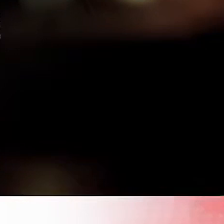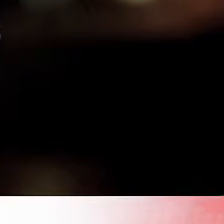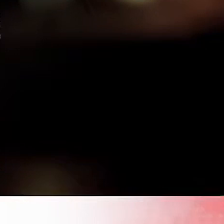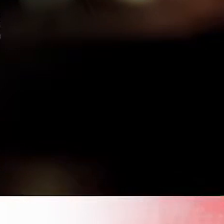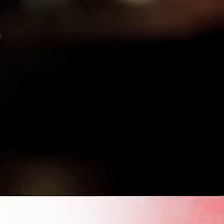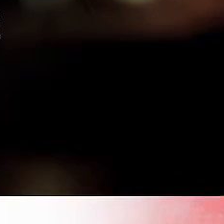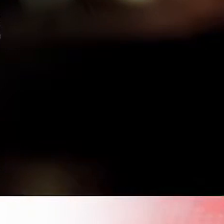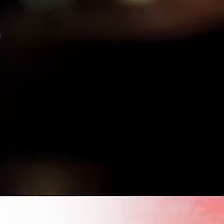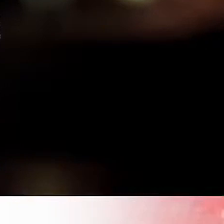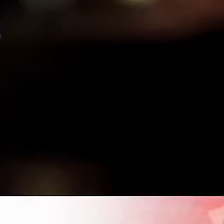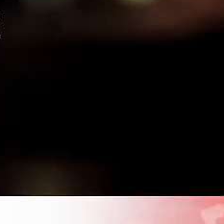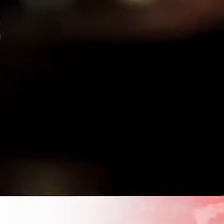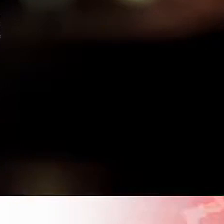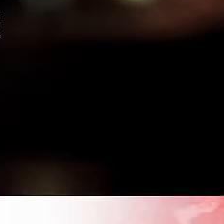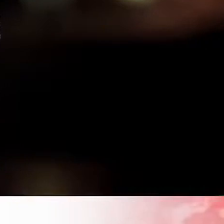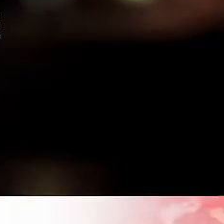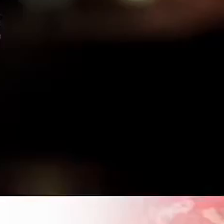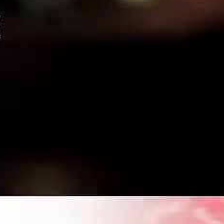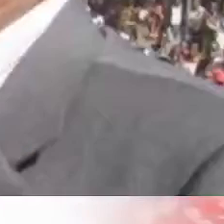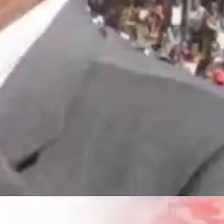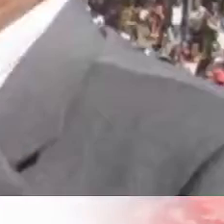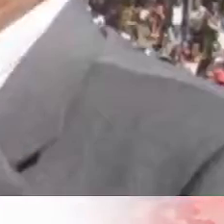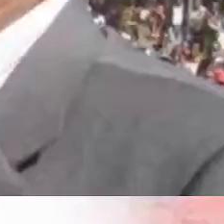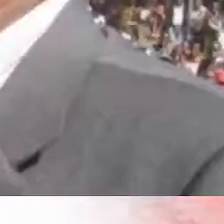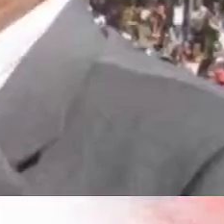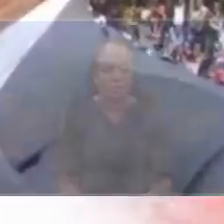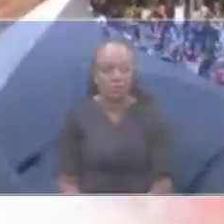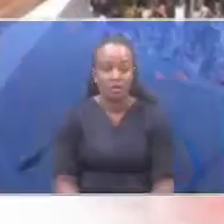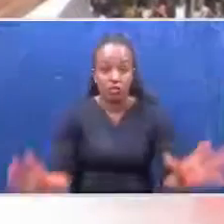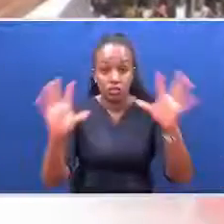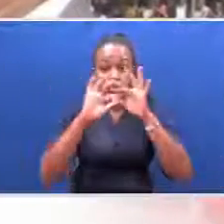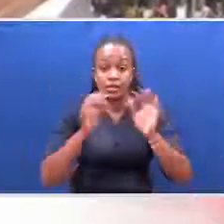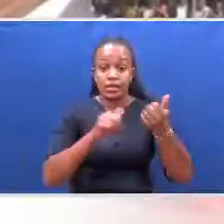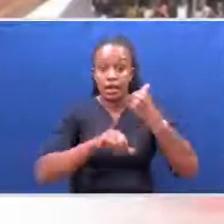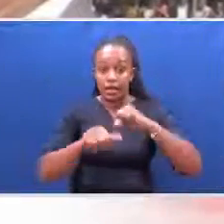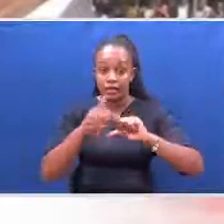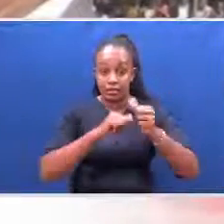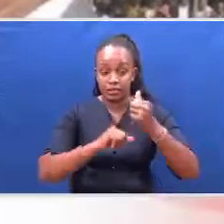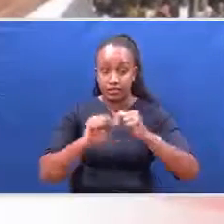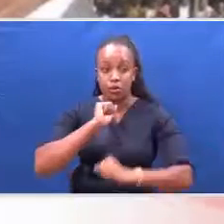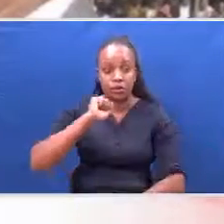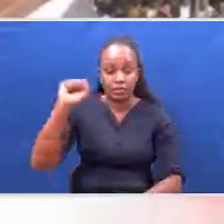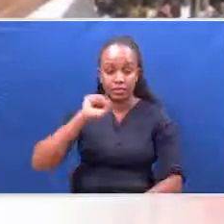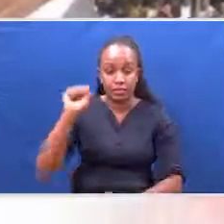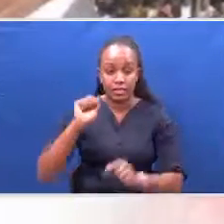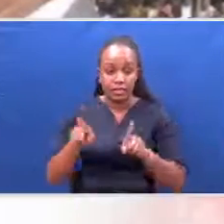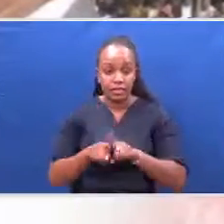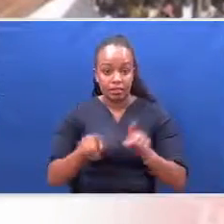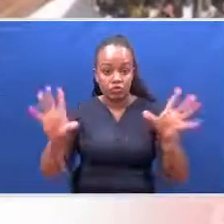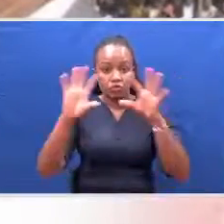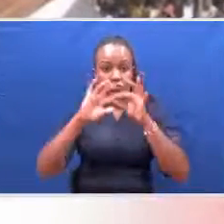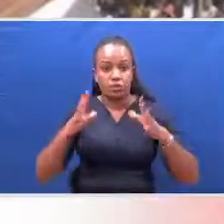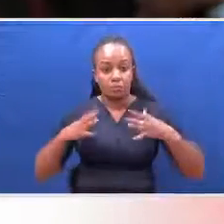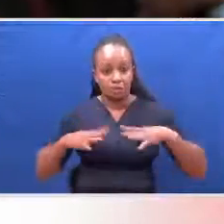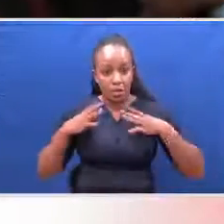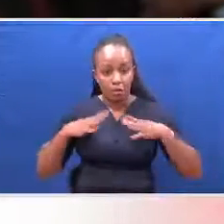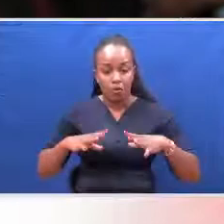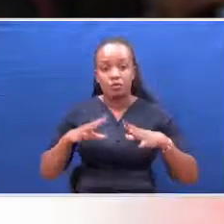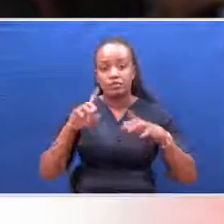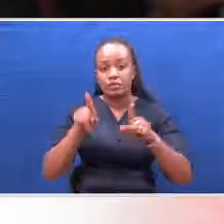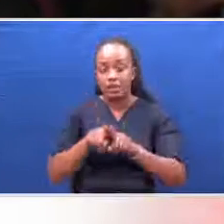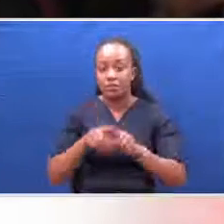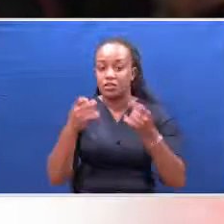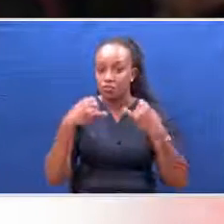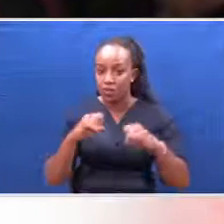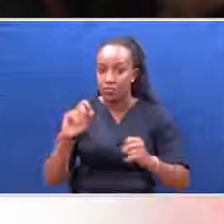of Trade. He then joined active politics and joined Ford People, the vessel he used to run for president in